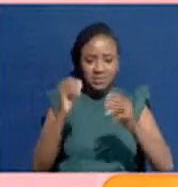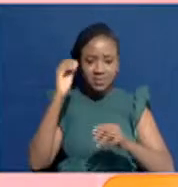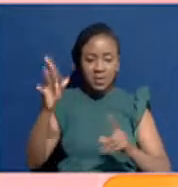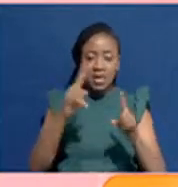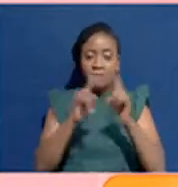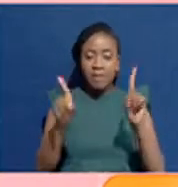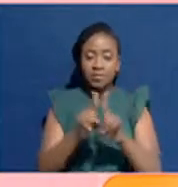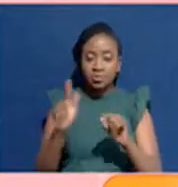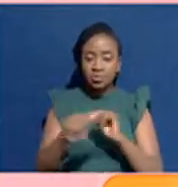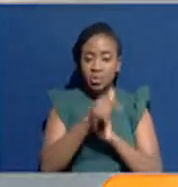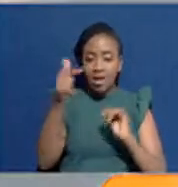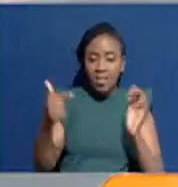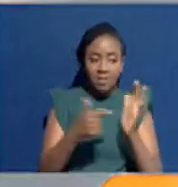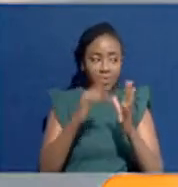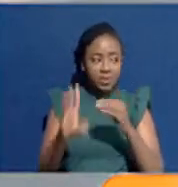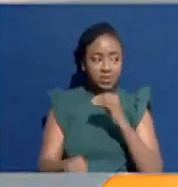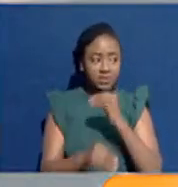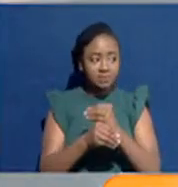on that point,